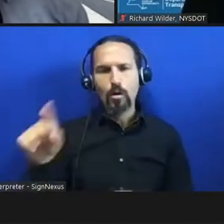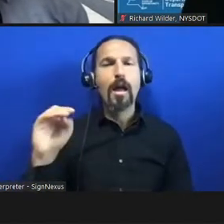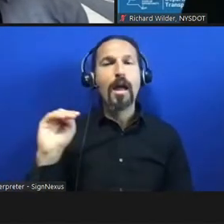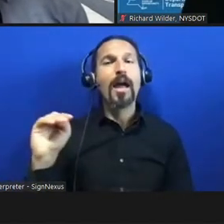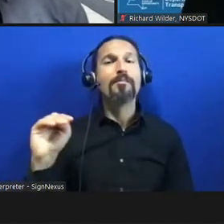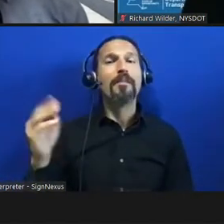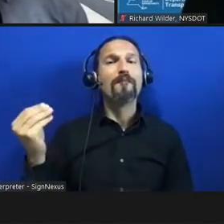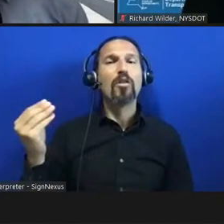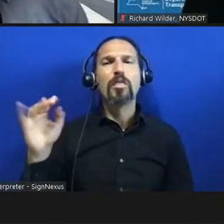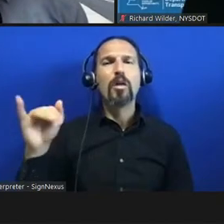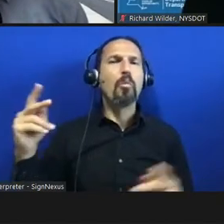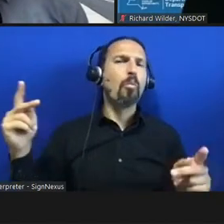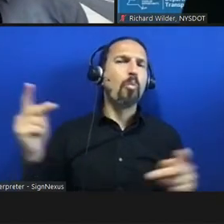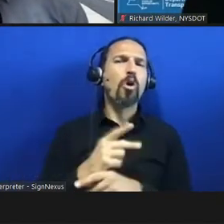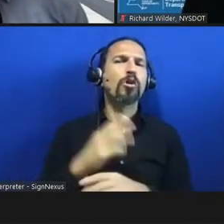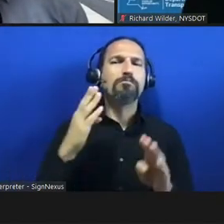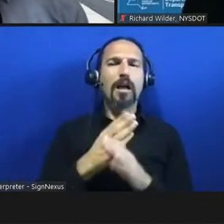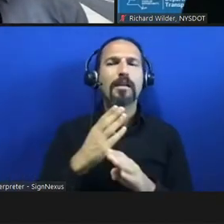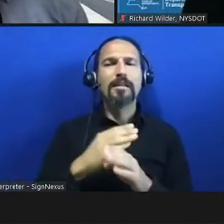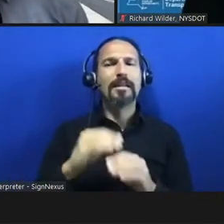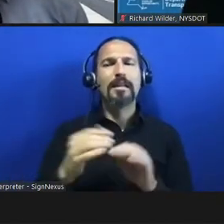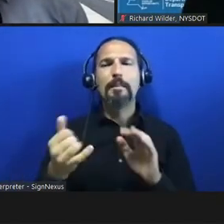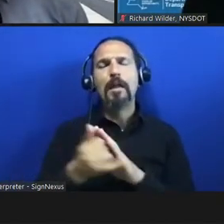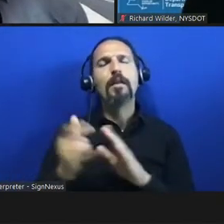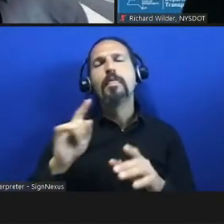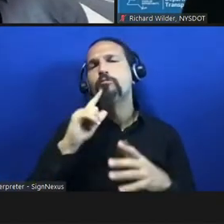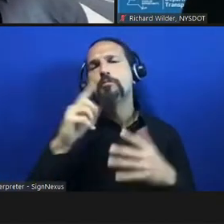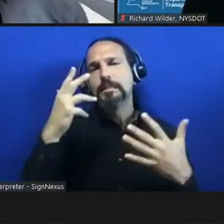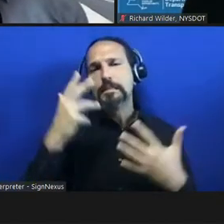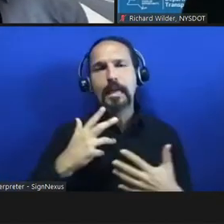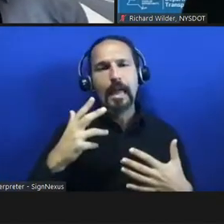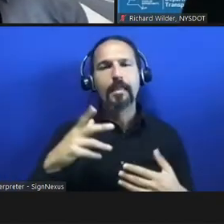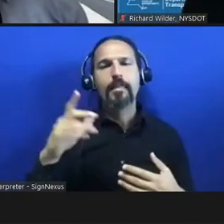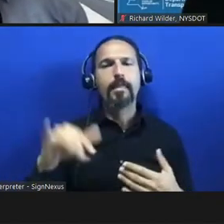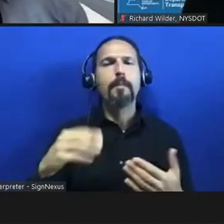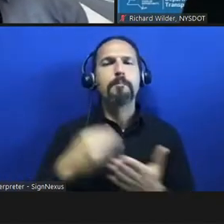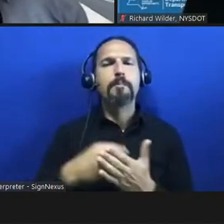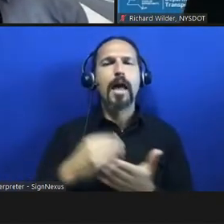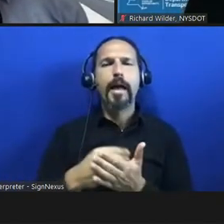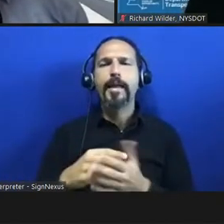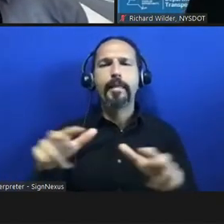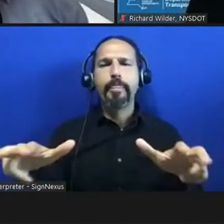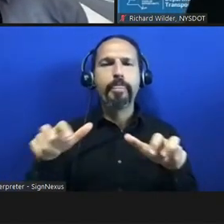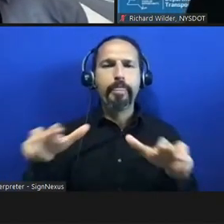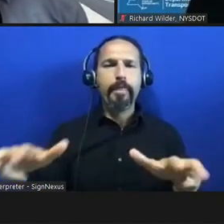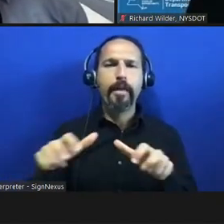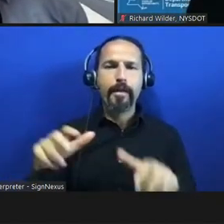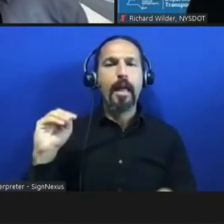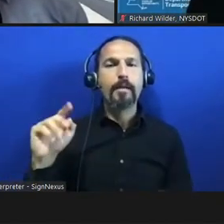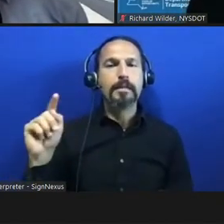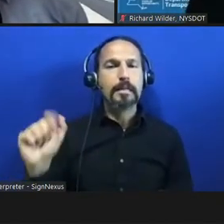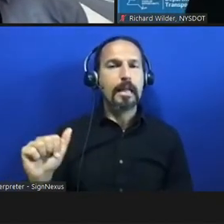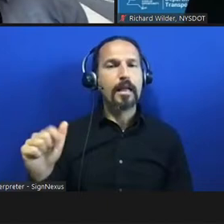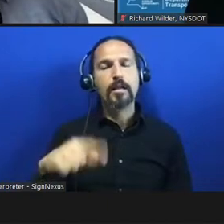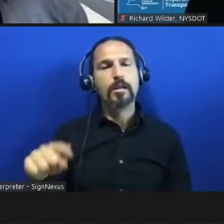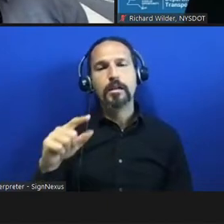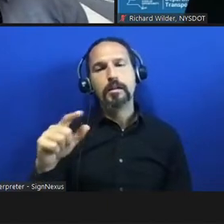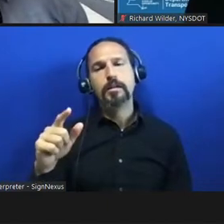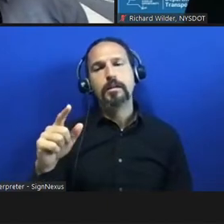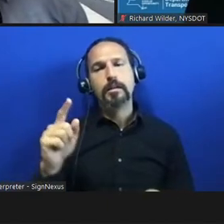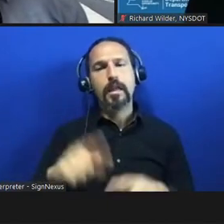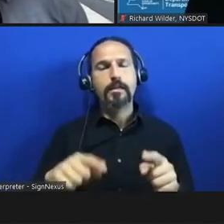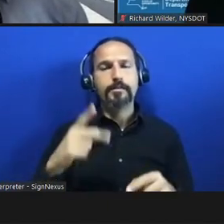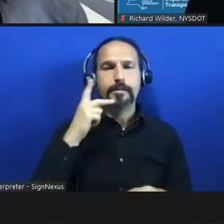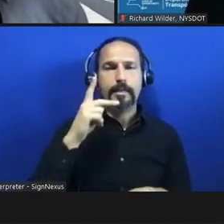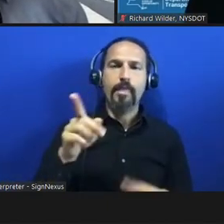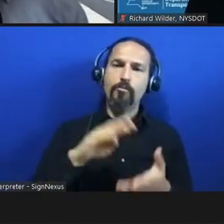among the worst bus lines in Manhattan it's really a shame that this is such a money grab by the MTA they can't even see how they don't exempt